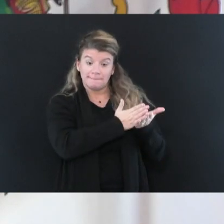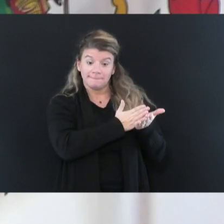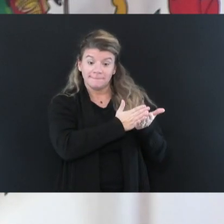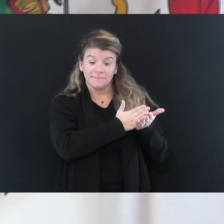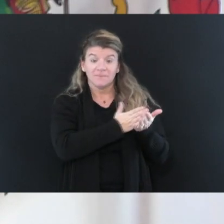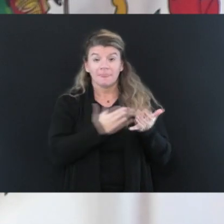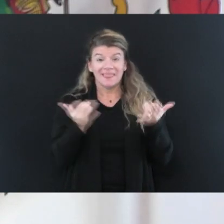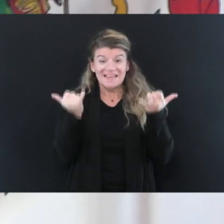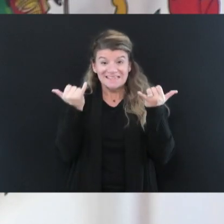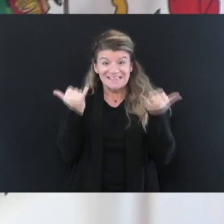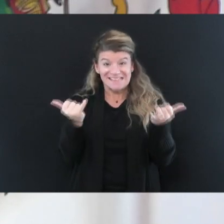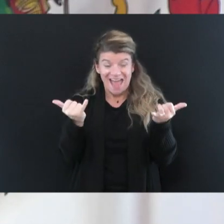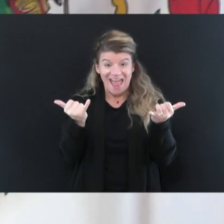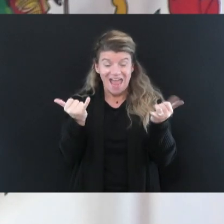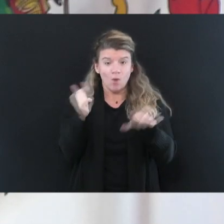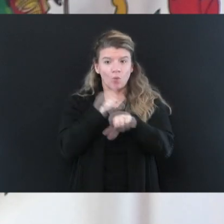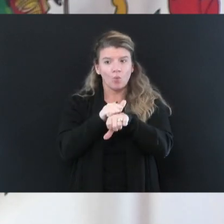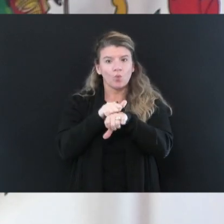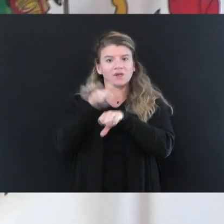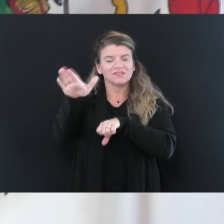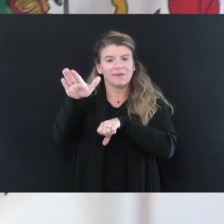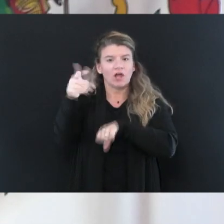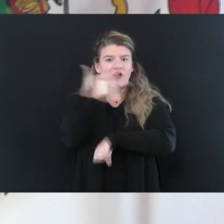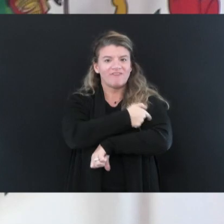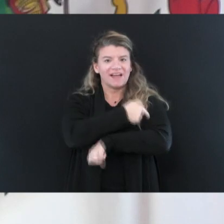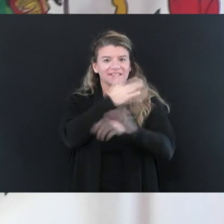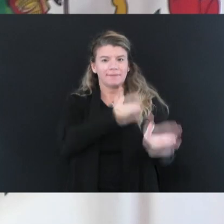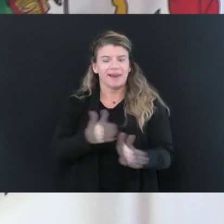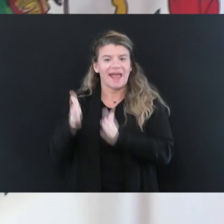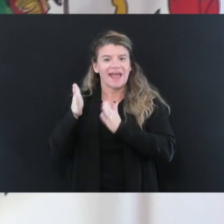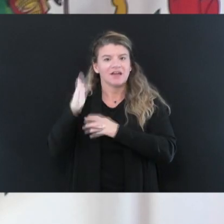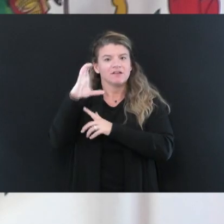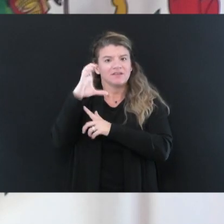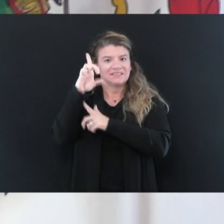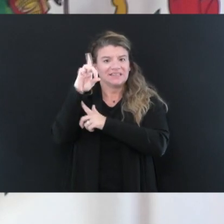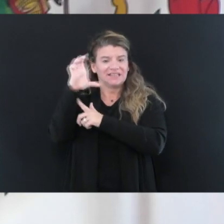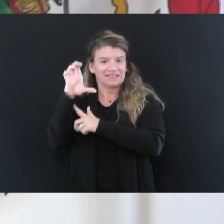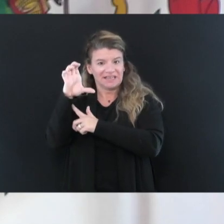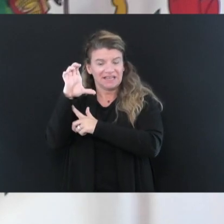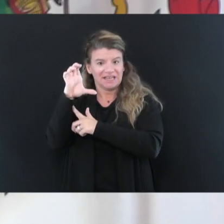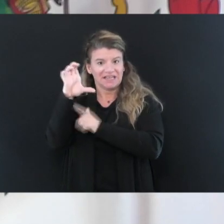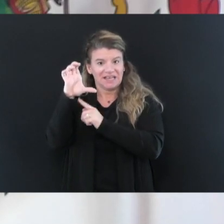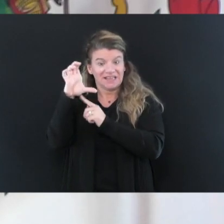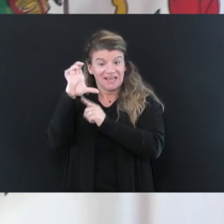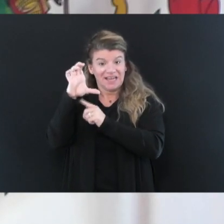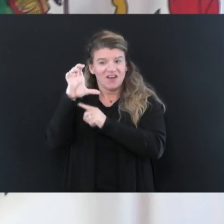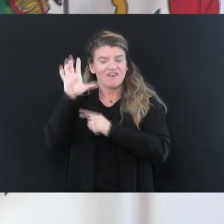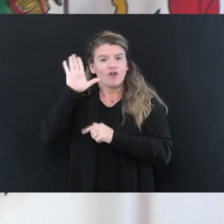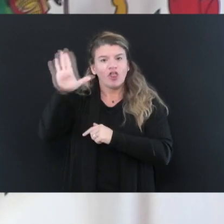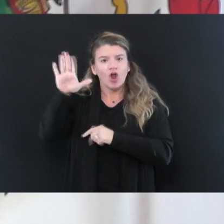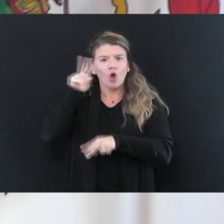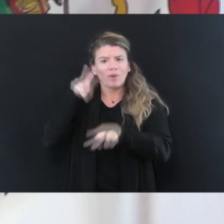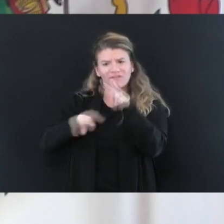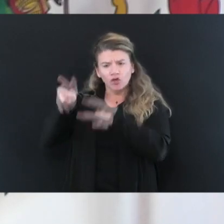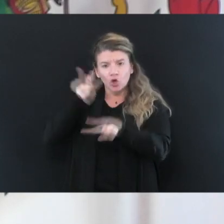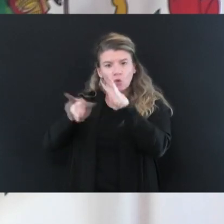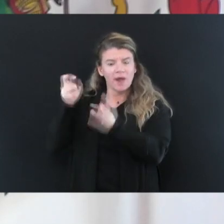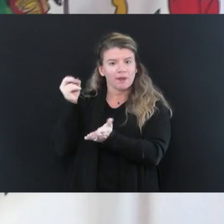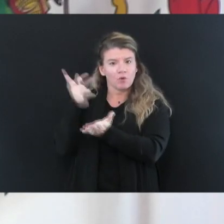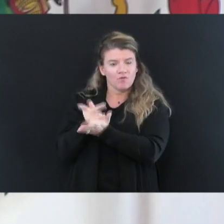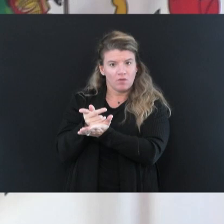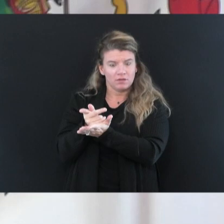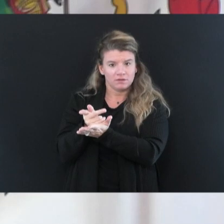Today, we are submitting our vaccine plan to the CDC for their review and